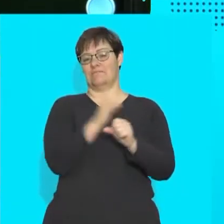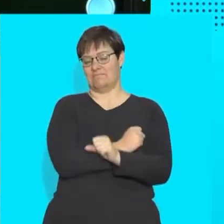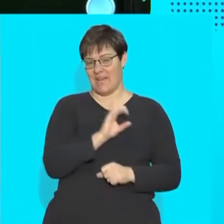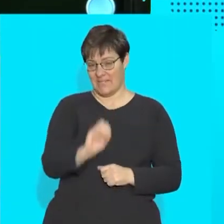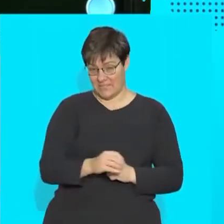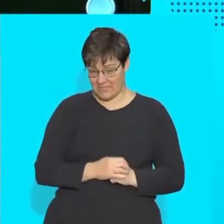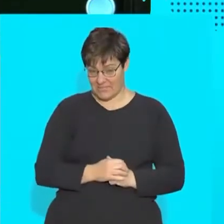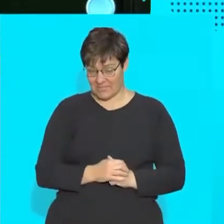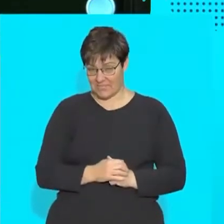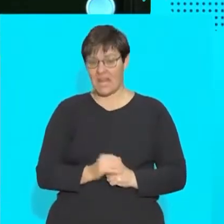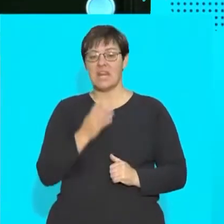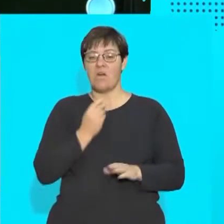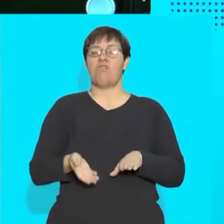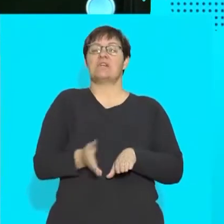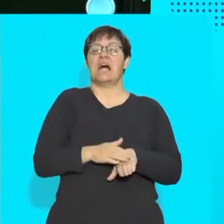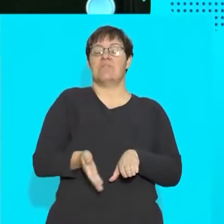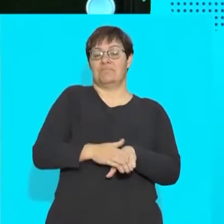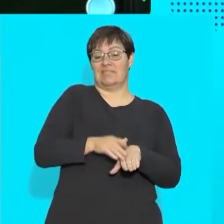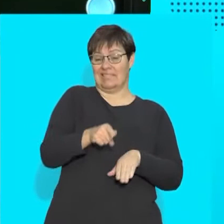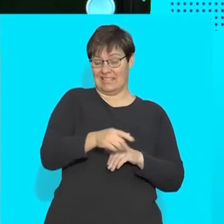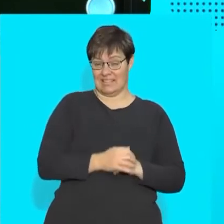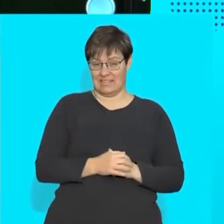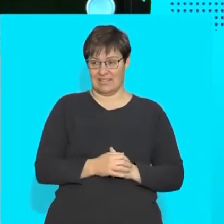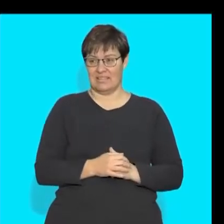you. Okay, so we need to talk about current.